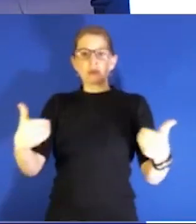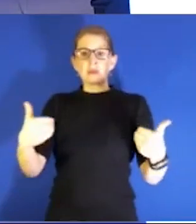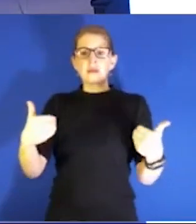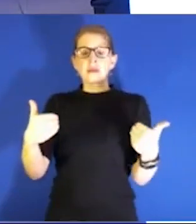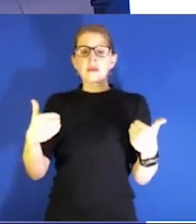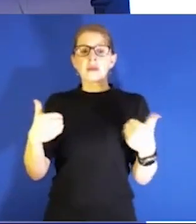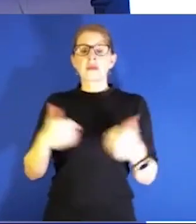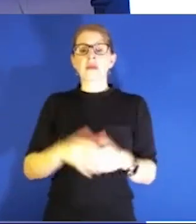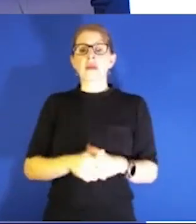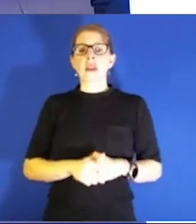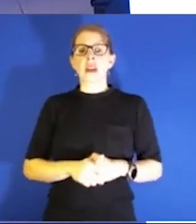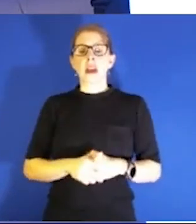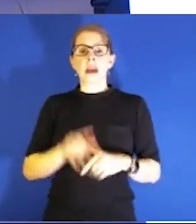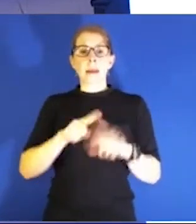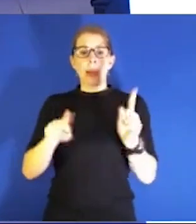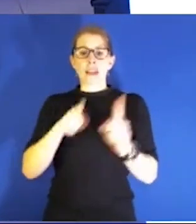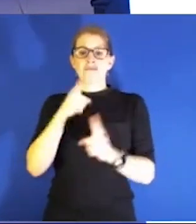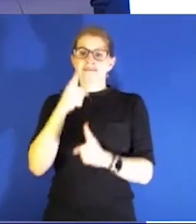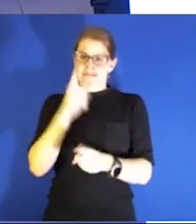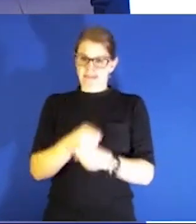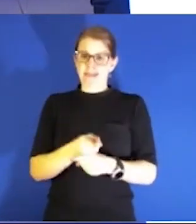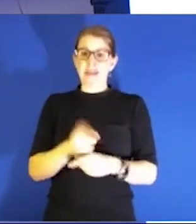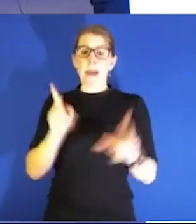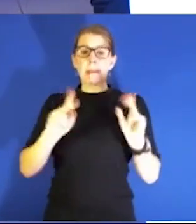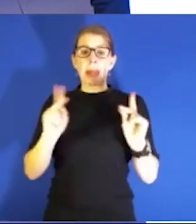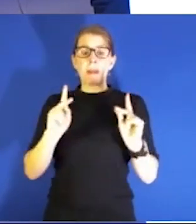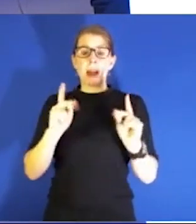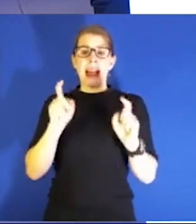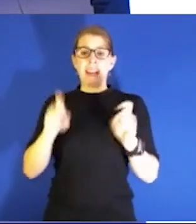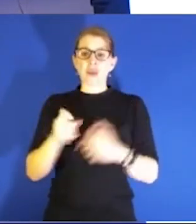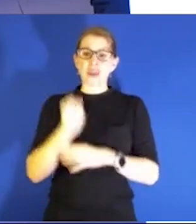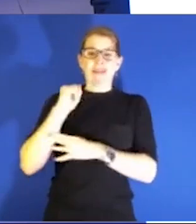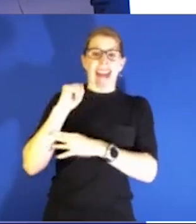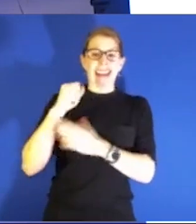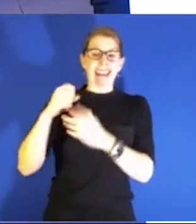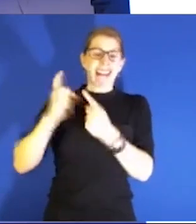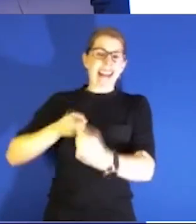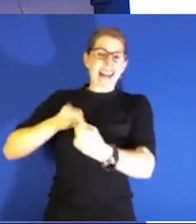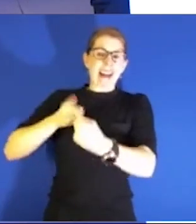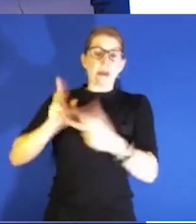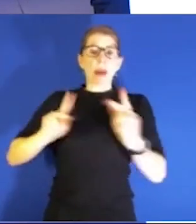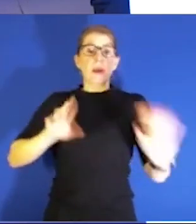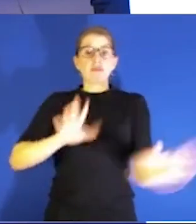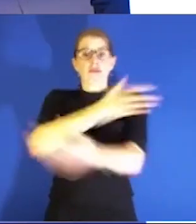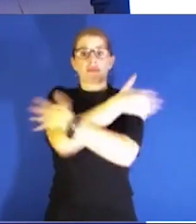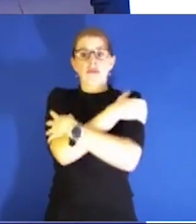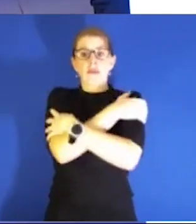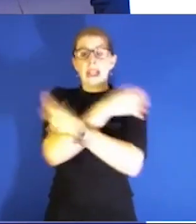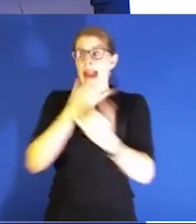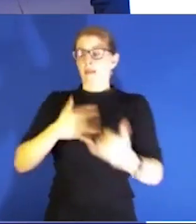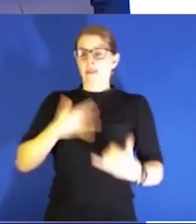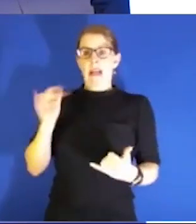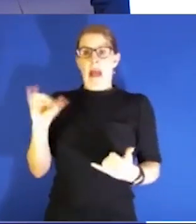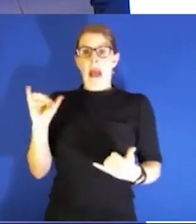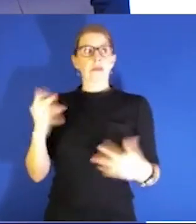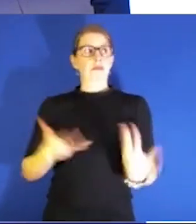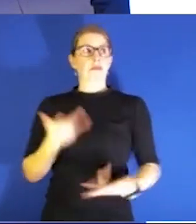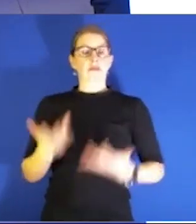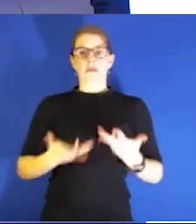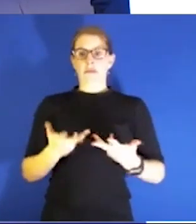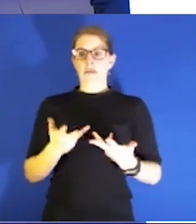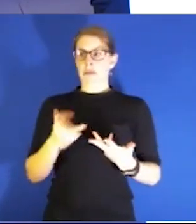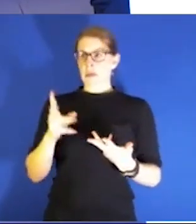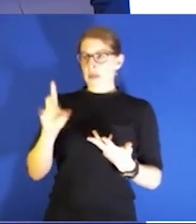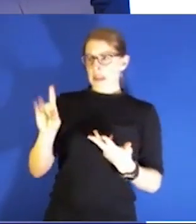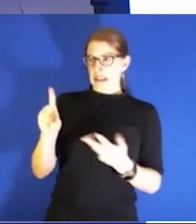But you're right. It's people having to defend. Normally you would have people wrap their arms around you, and now you feel like, did they get COVID? Were they not